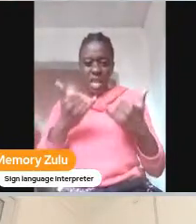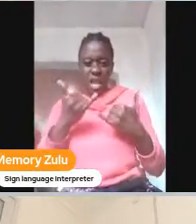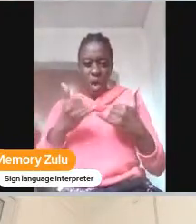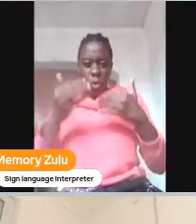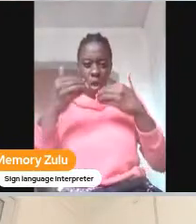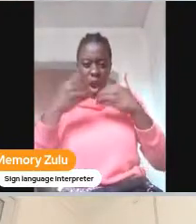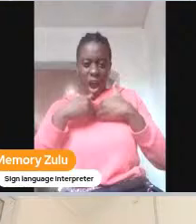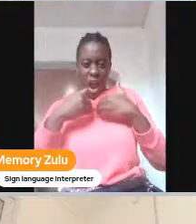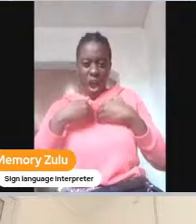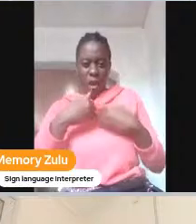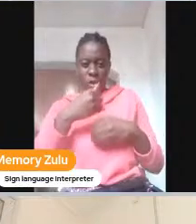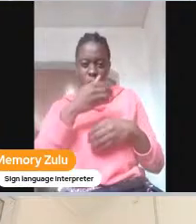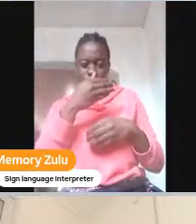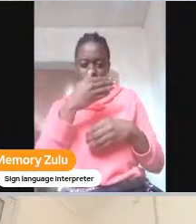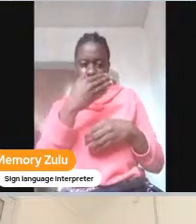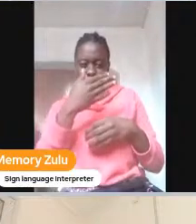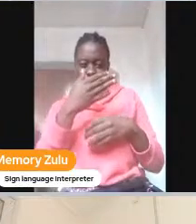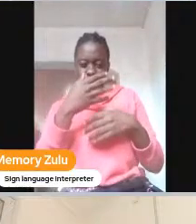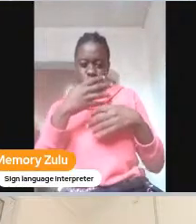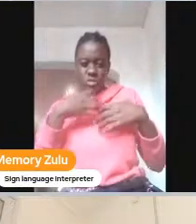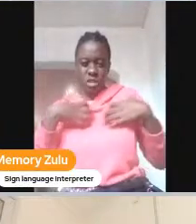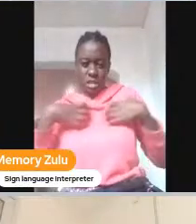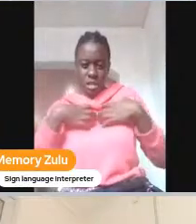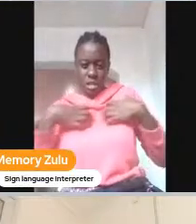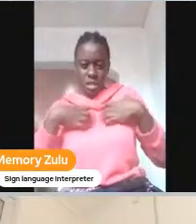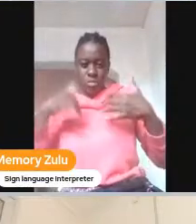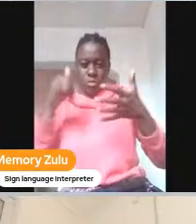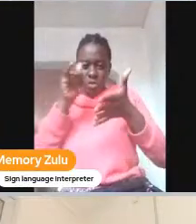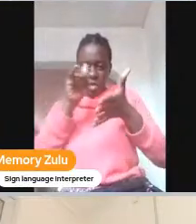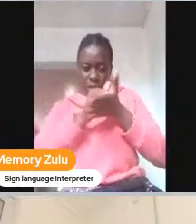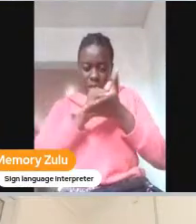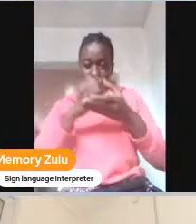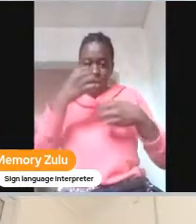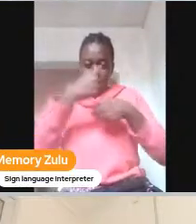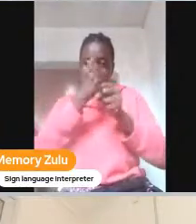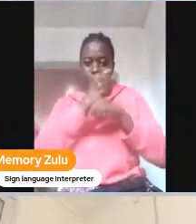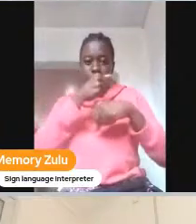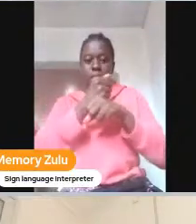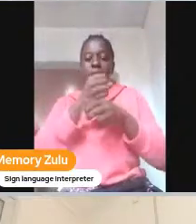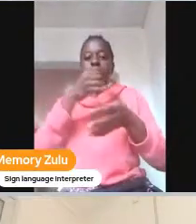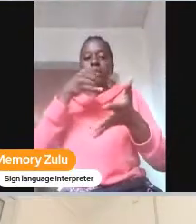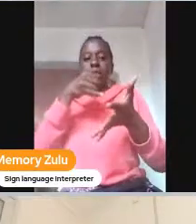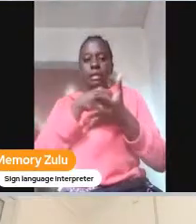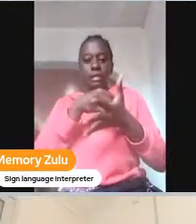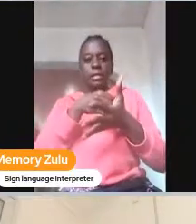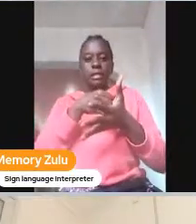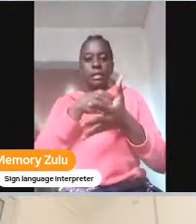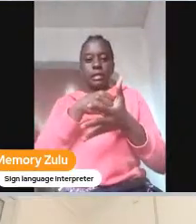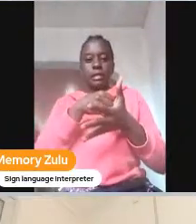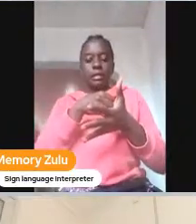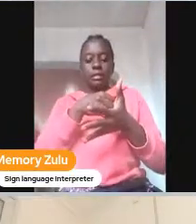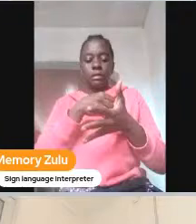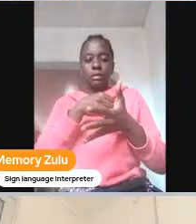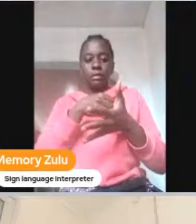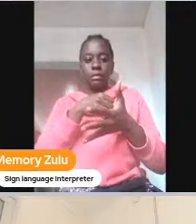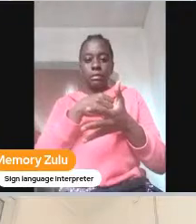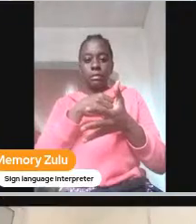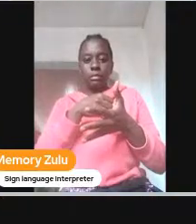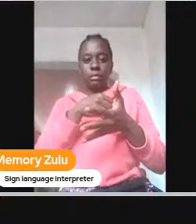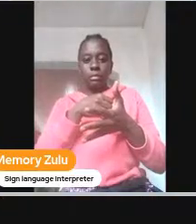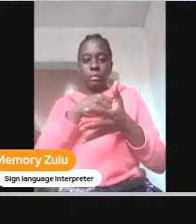Bacterium Neisseria gonorrhoeae. This one comes in when one has sexual contact with an infected